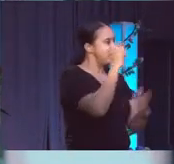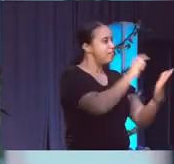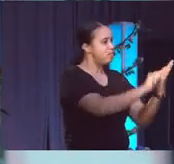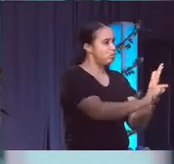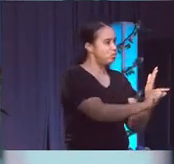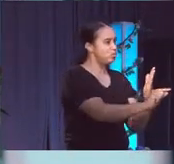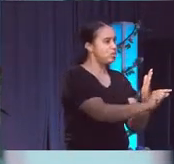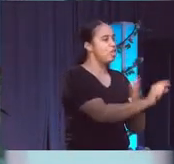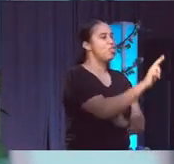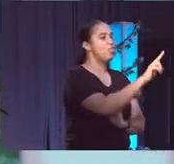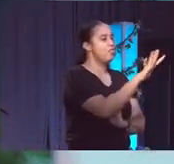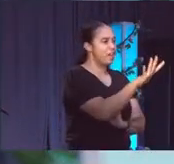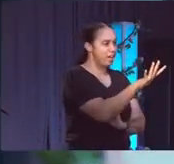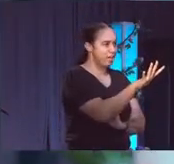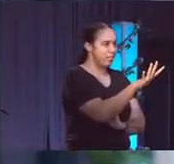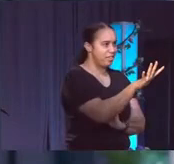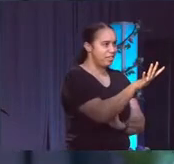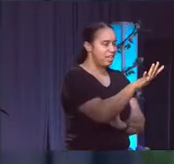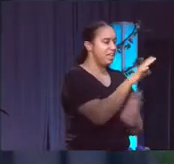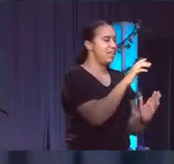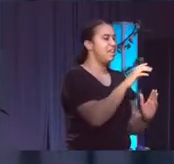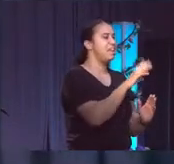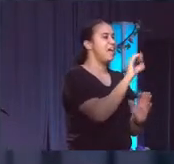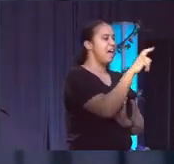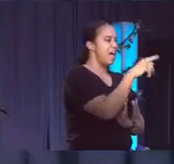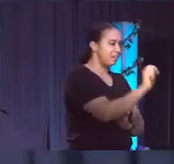35 in Acts chapter 8.